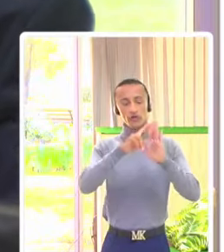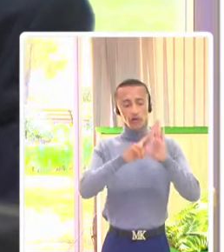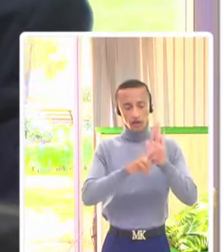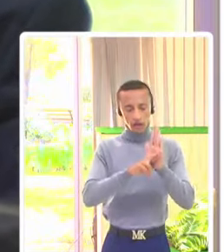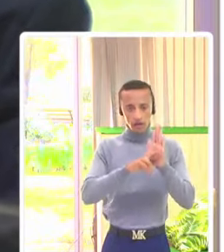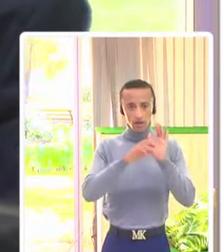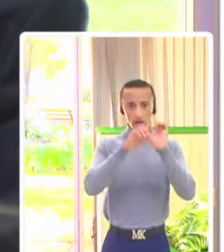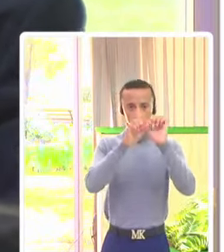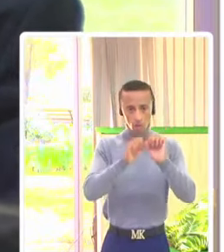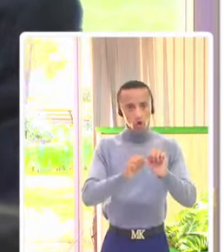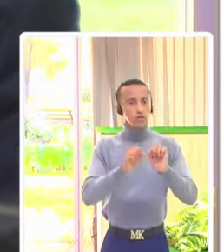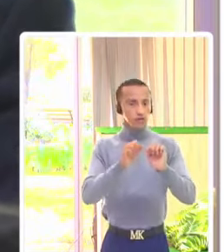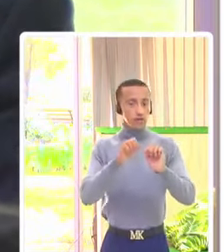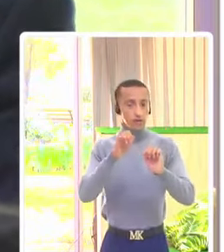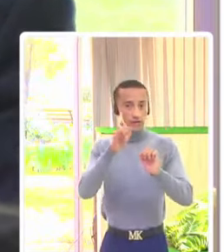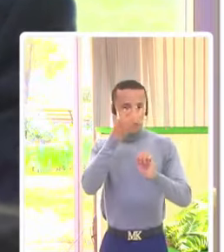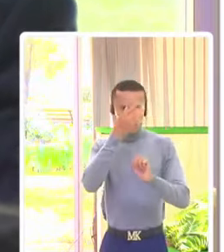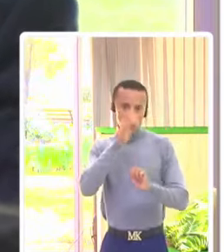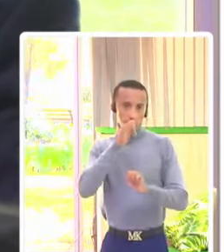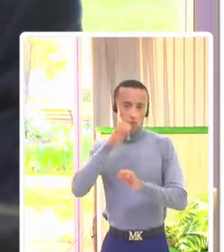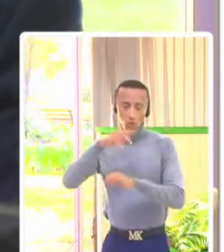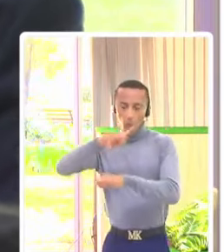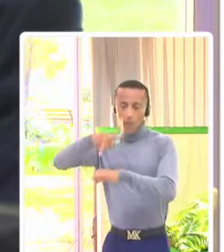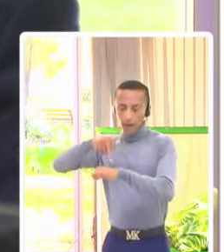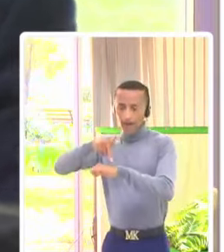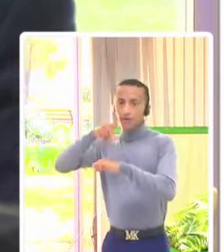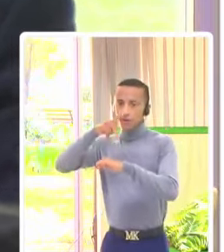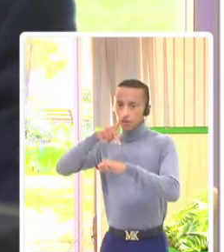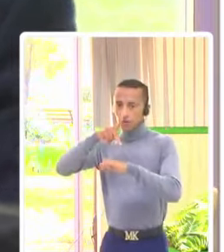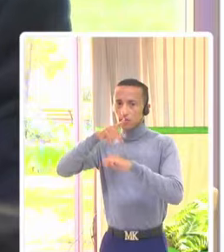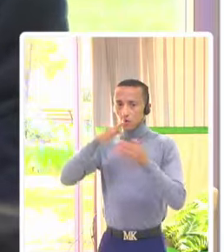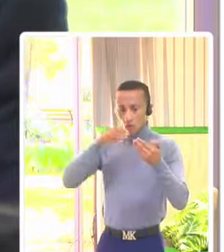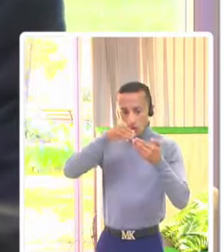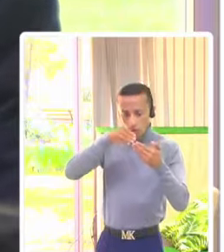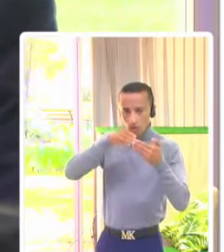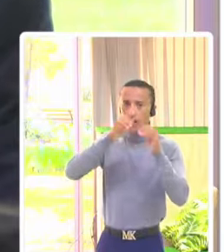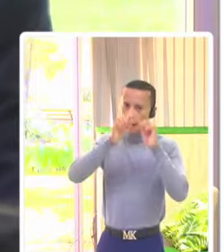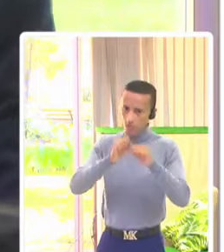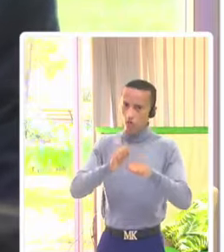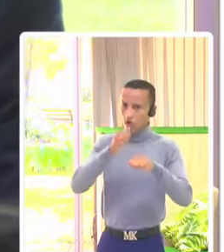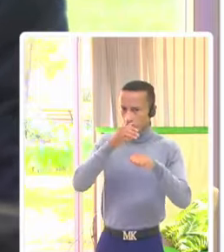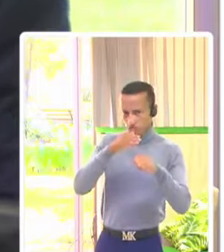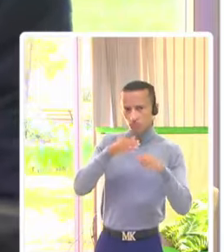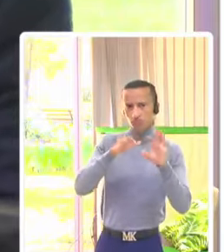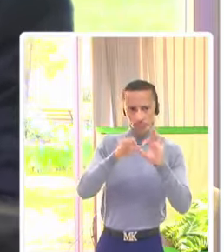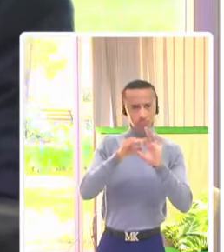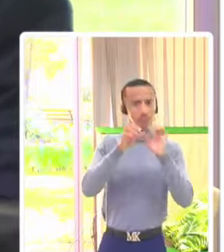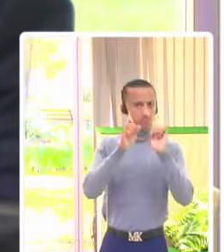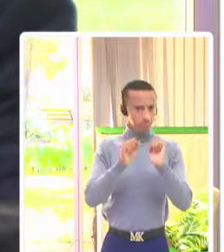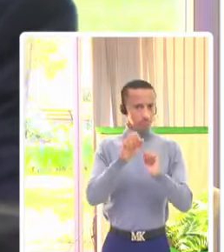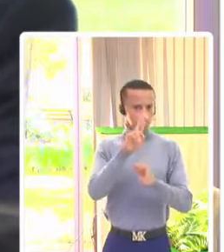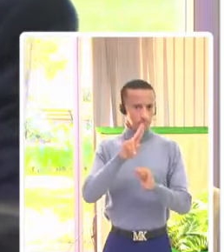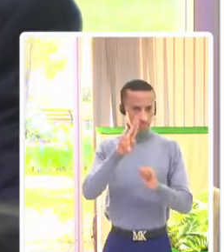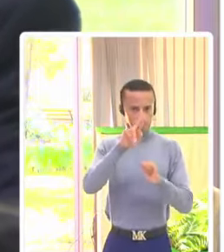Although there is obviously some setup costs. In PICS, I think it's more difficult for fintechs to